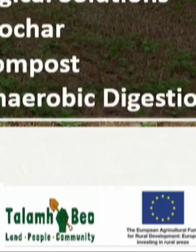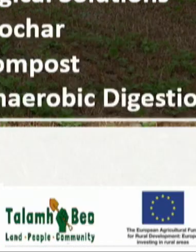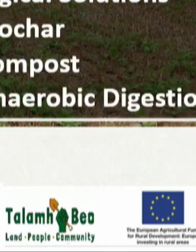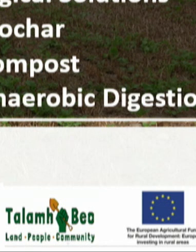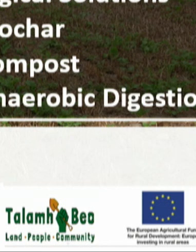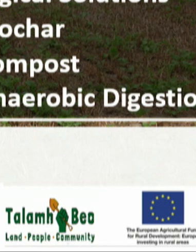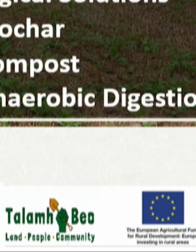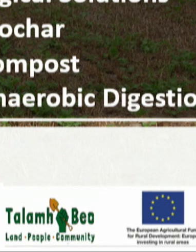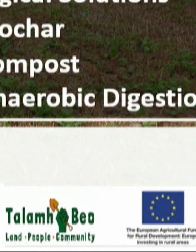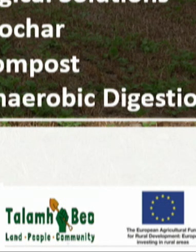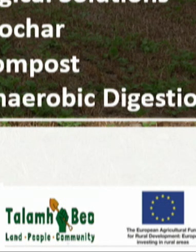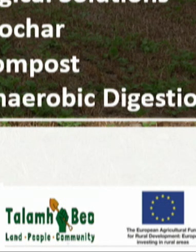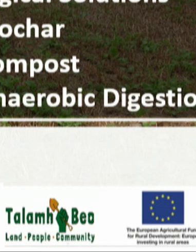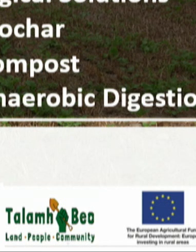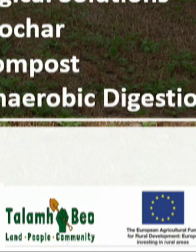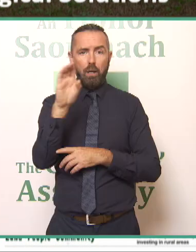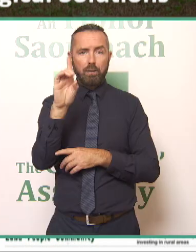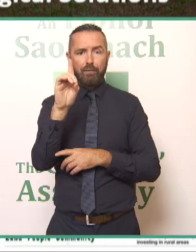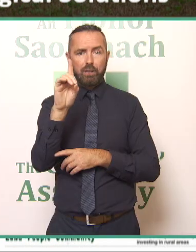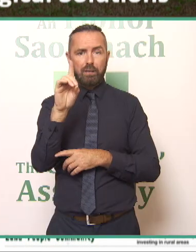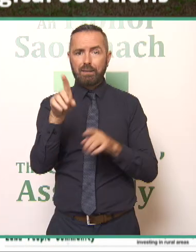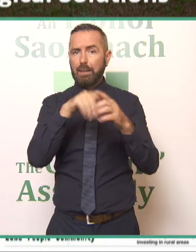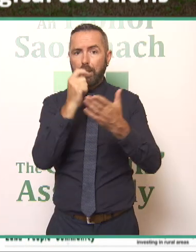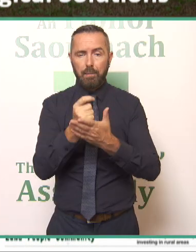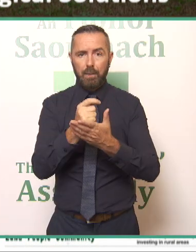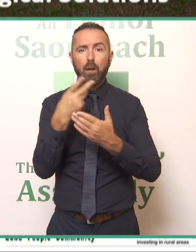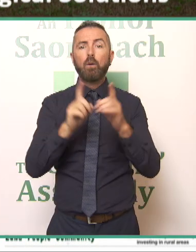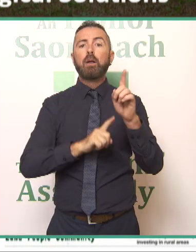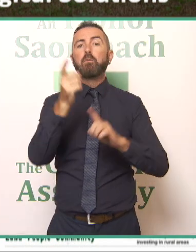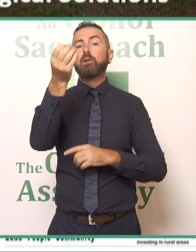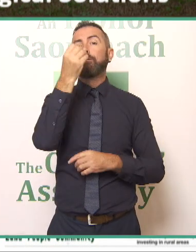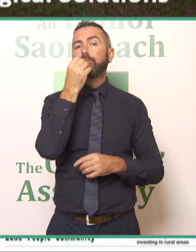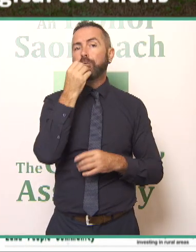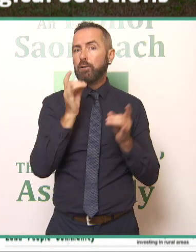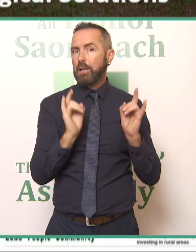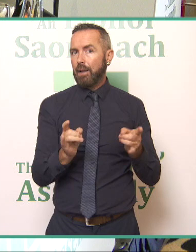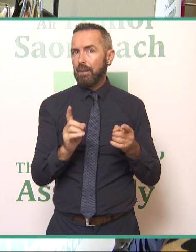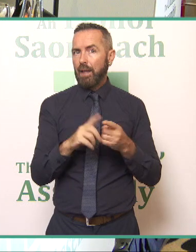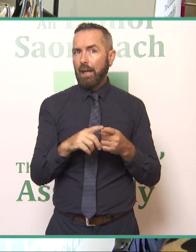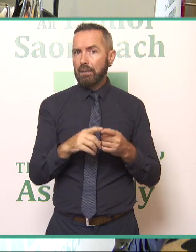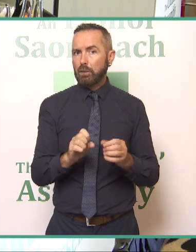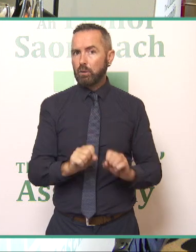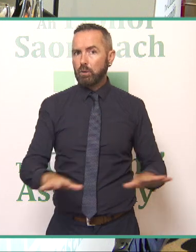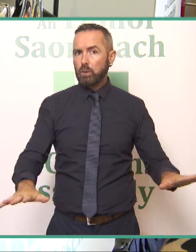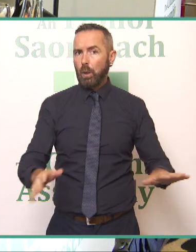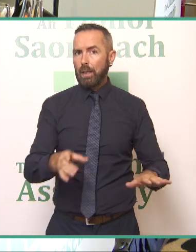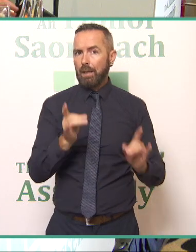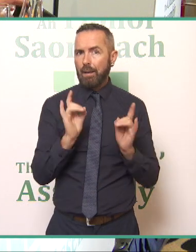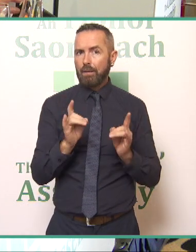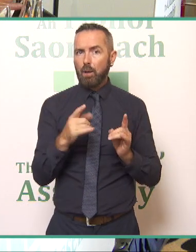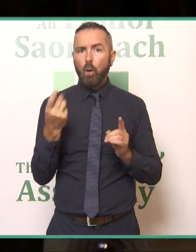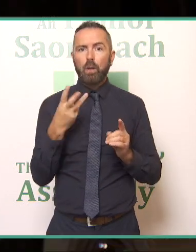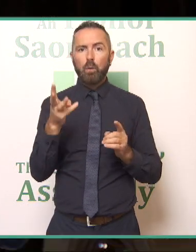after diversity, the same thing. And that'll improve our nutrient density of our food. We can have, if Only way we'll get paid for that is if we have a short supply